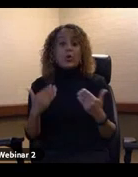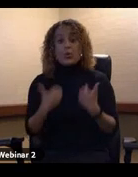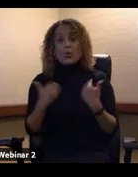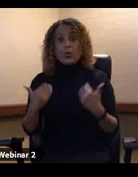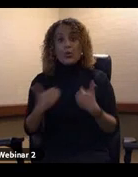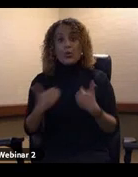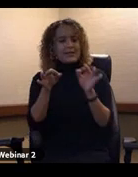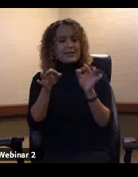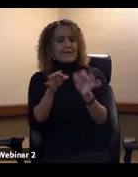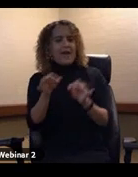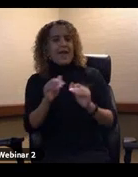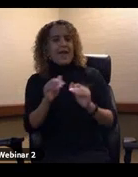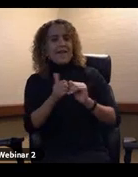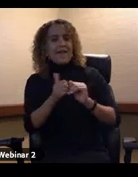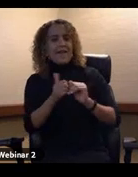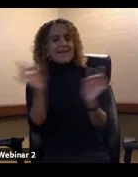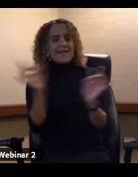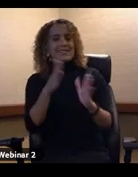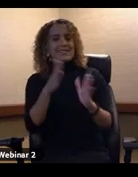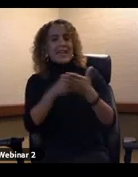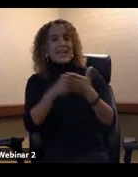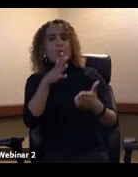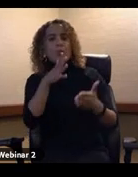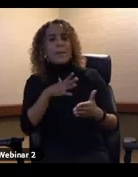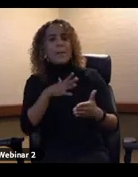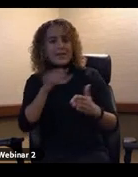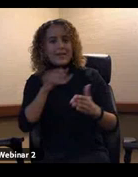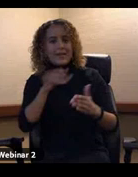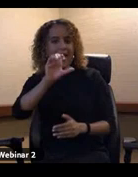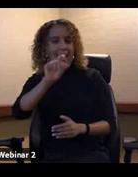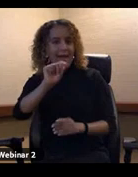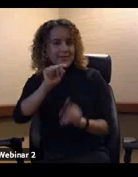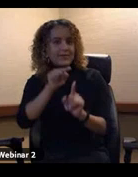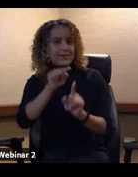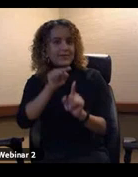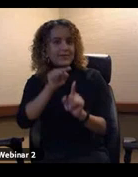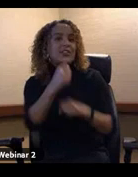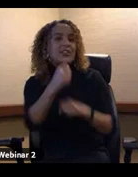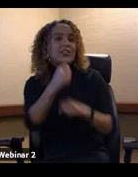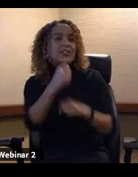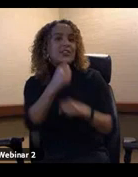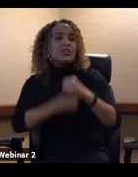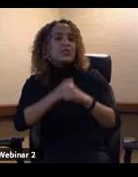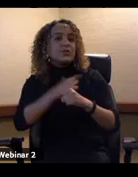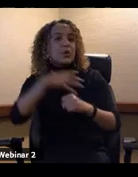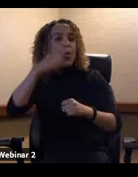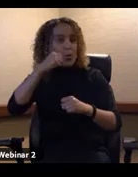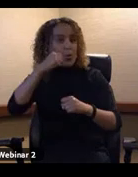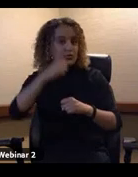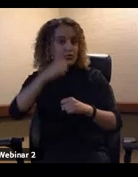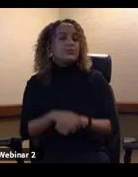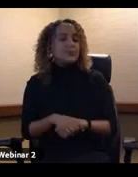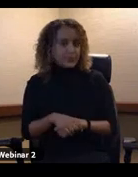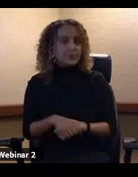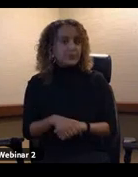Youth is defined by the Violence Against Women Act as 11 years and older.